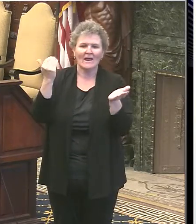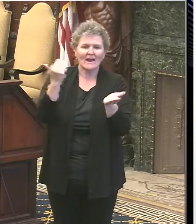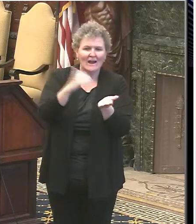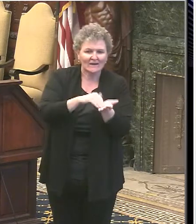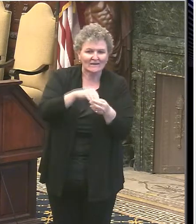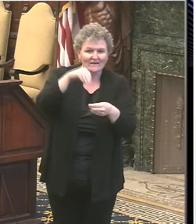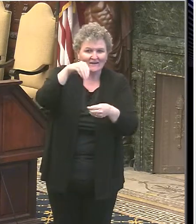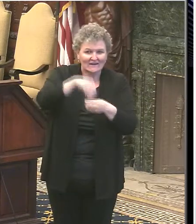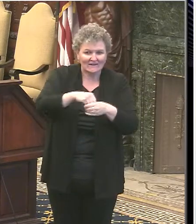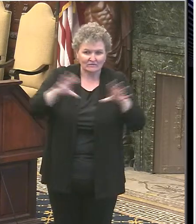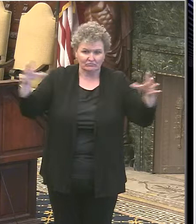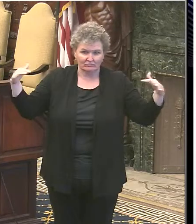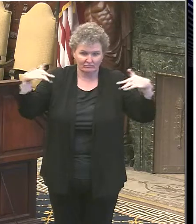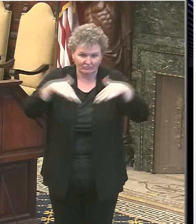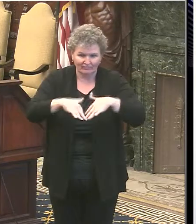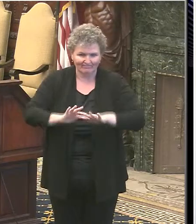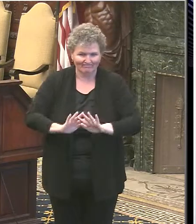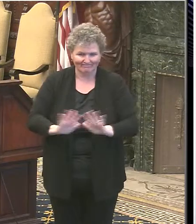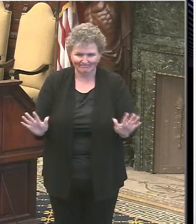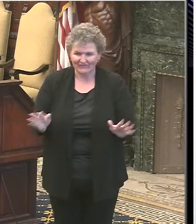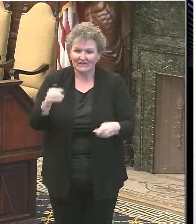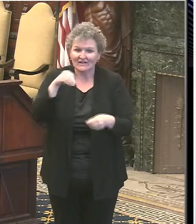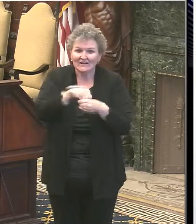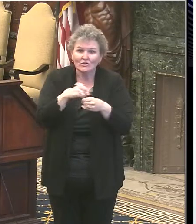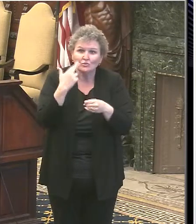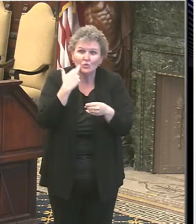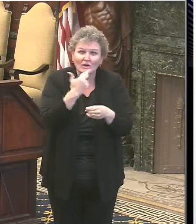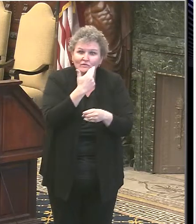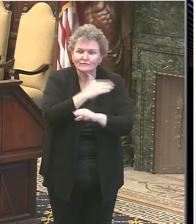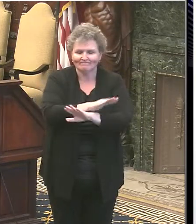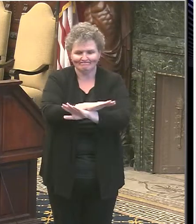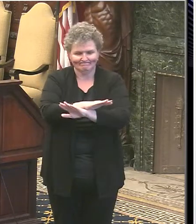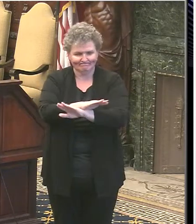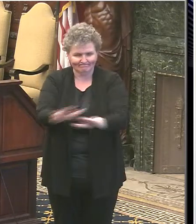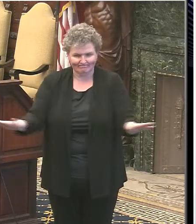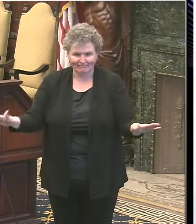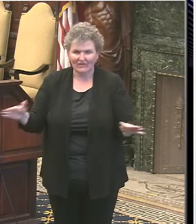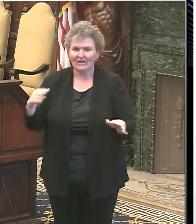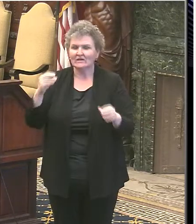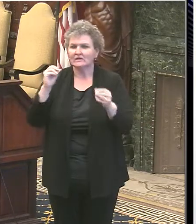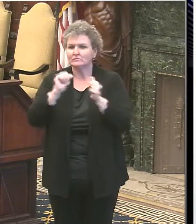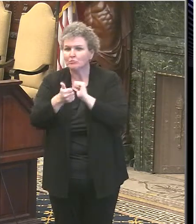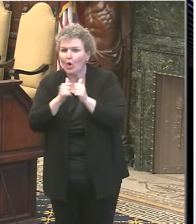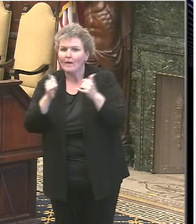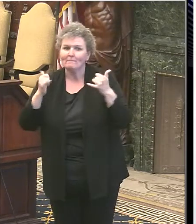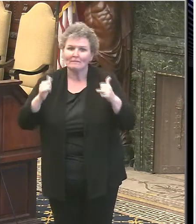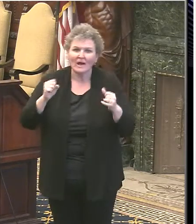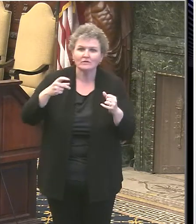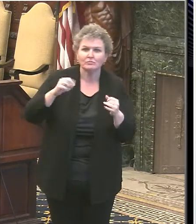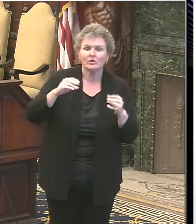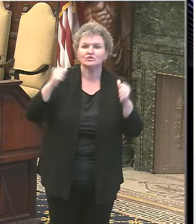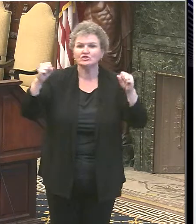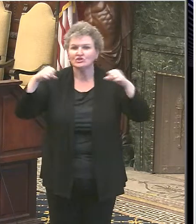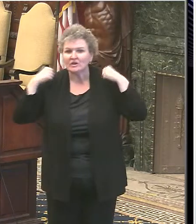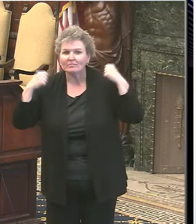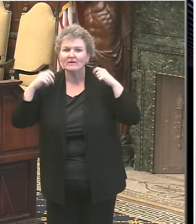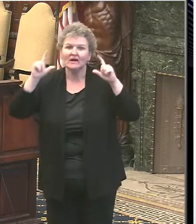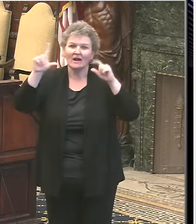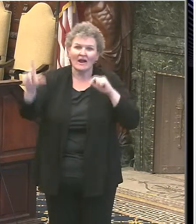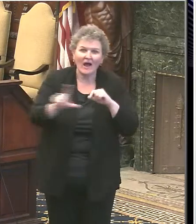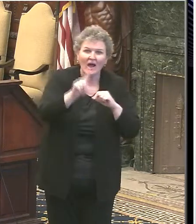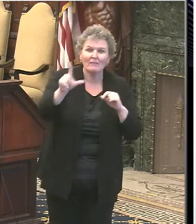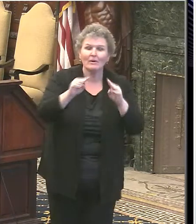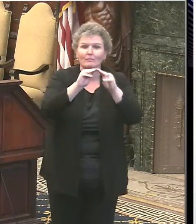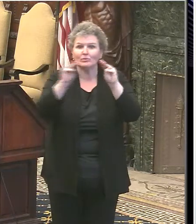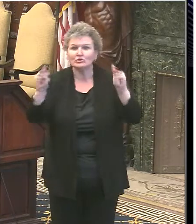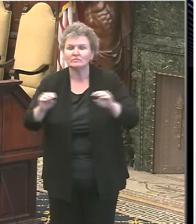gatherings, no indoor dining at restaurants, no indoor sports, no gyms, no museums, no libraries. As far as retail